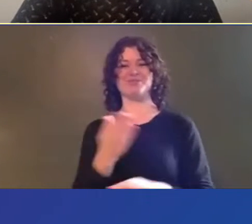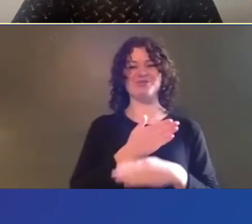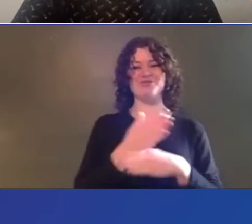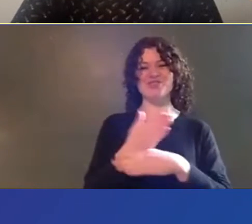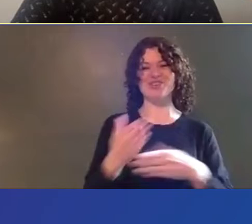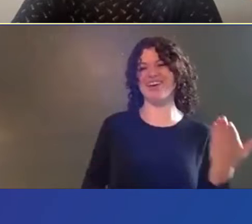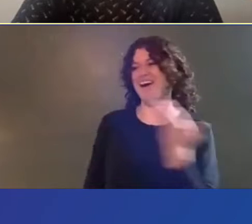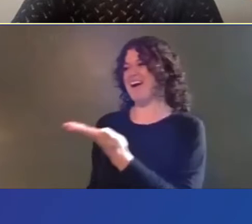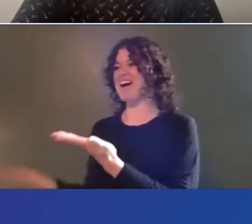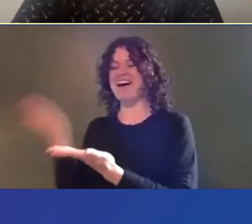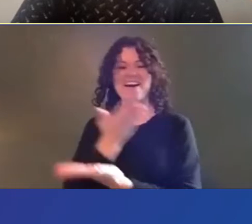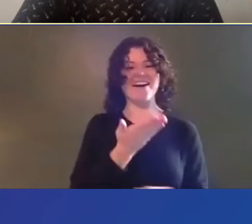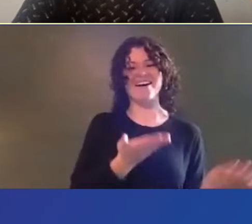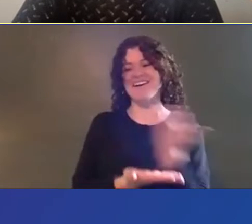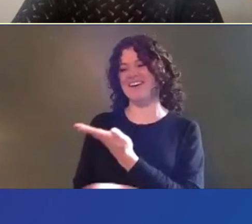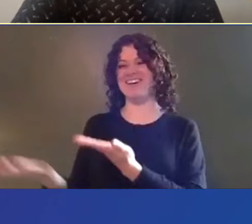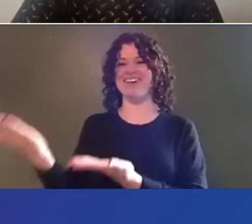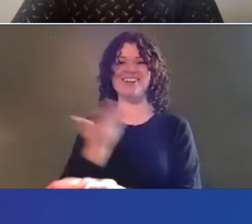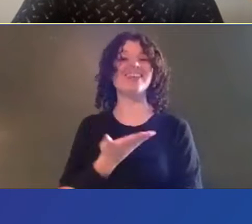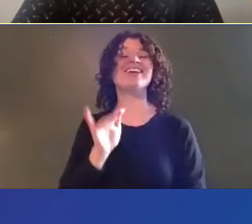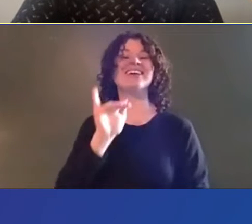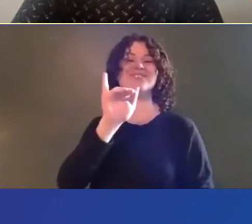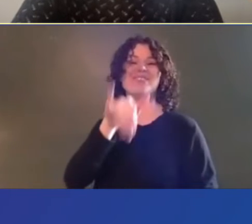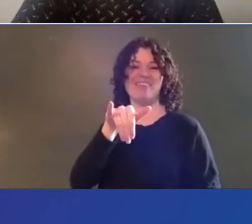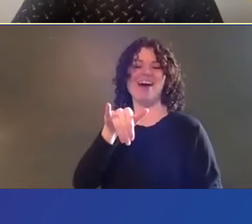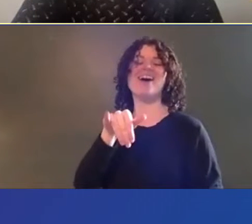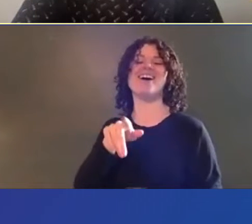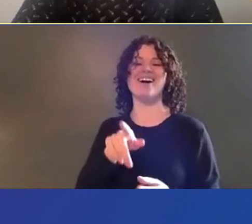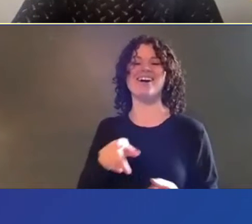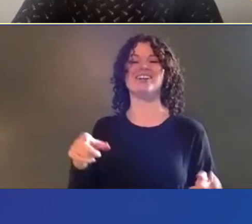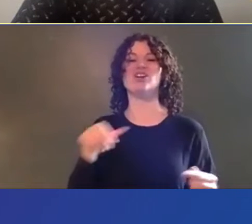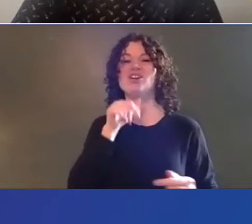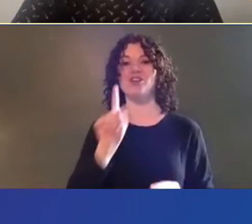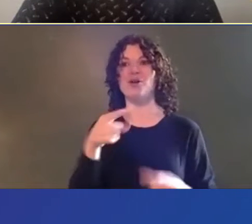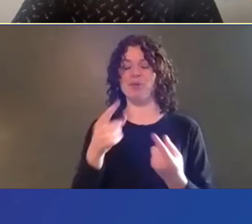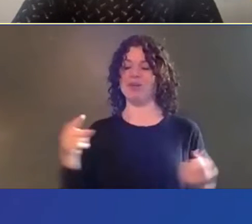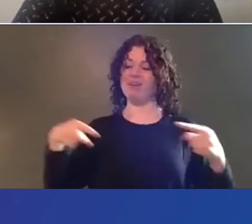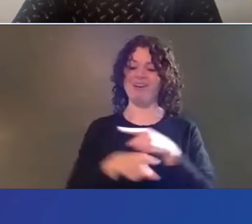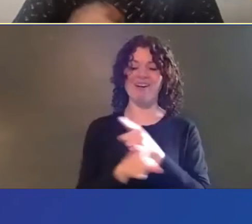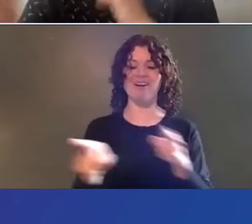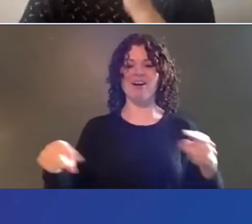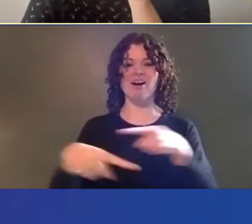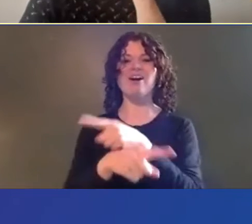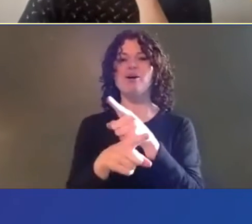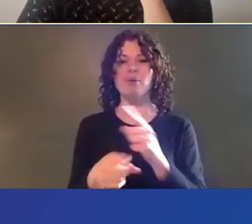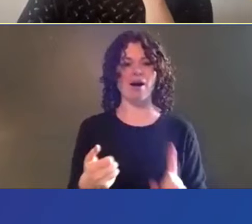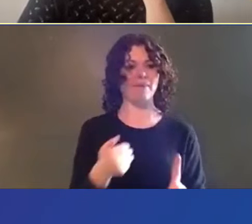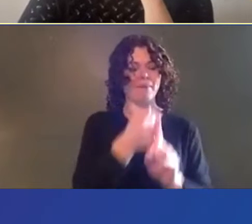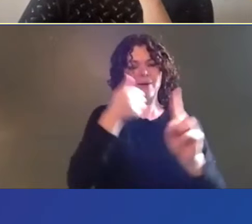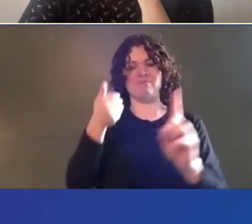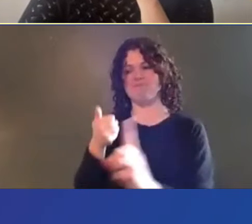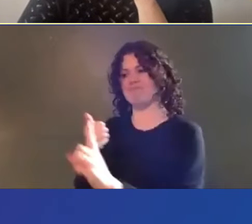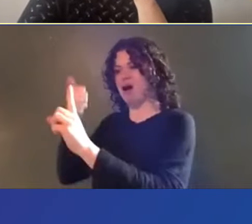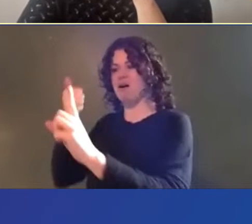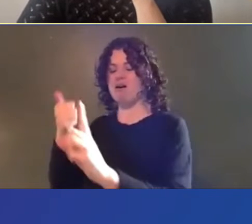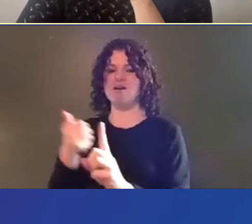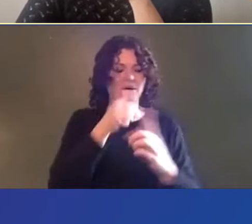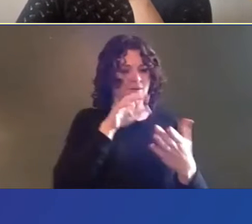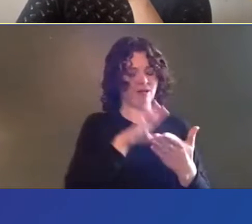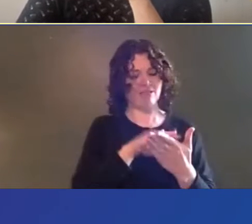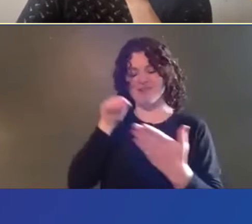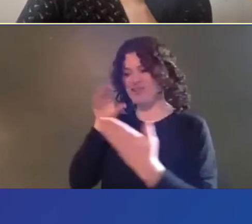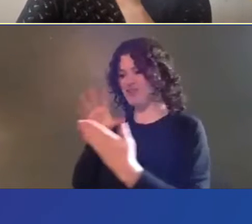roof. So I think that's another thread, is like, when, you know, we're kind of scrabbling through and learning lessons as we go, and